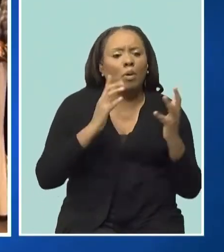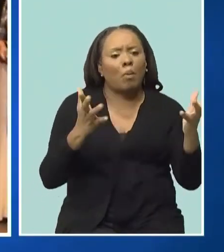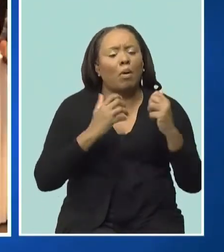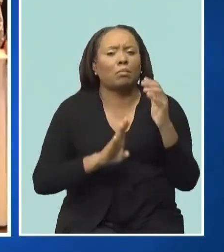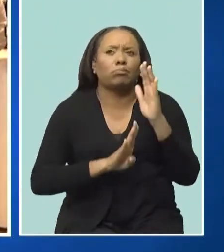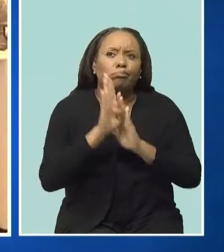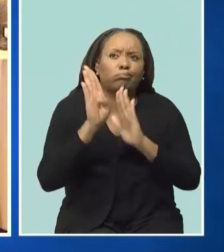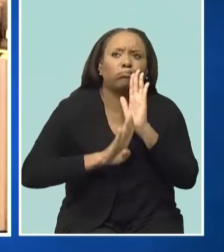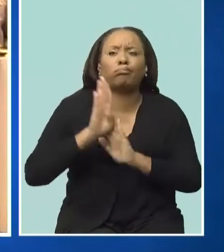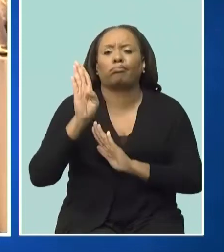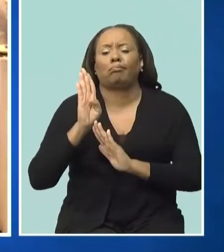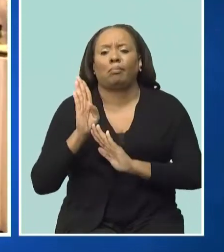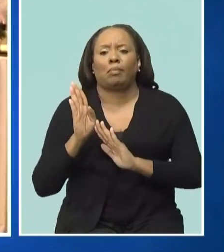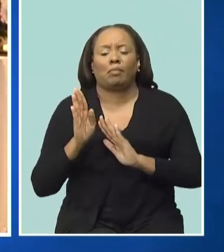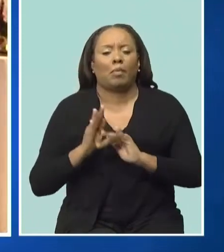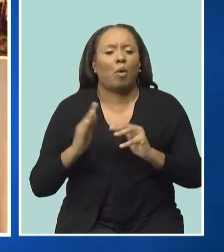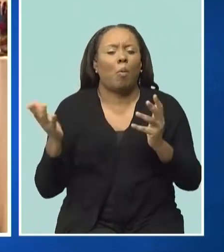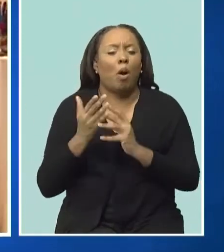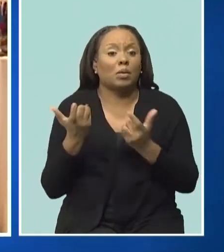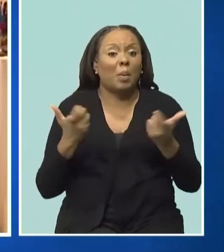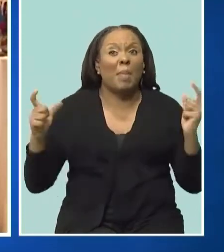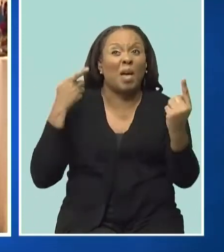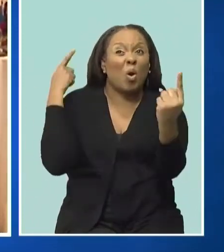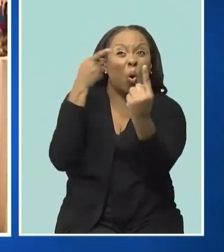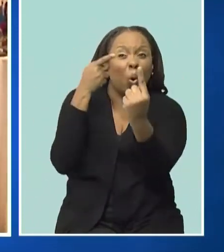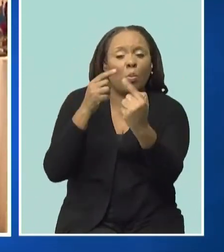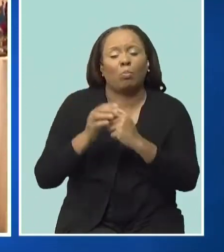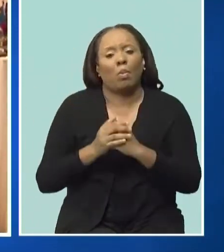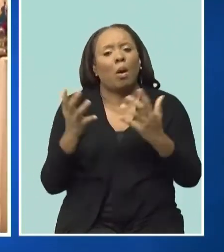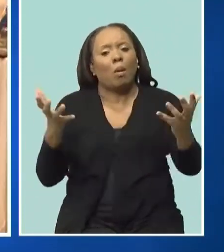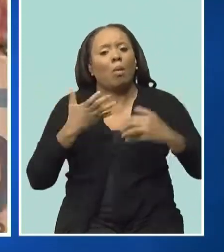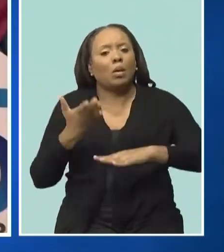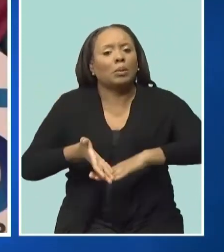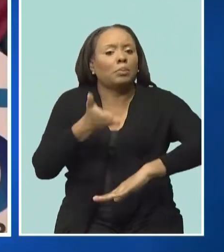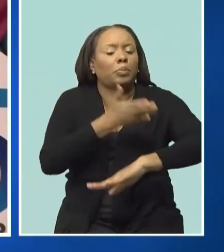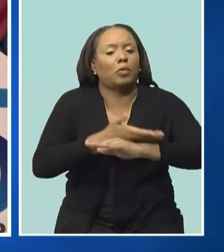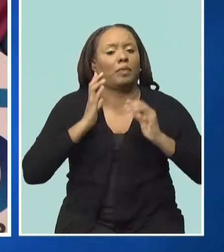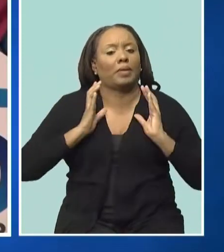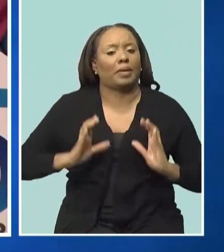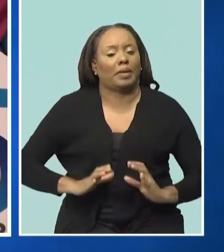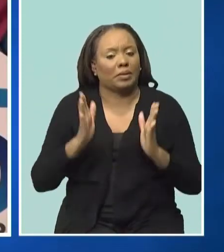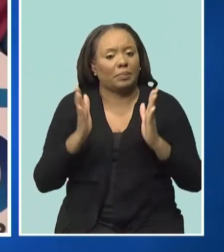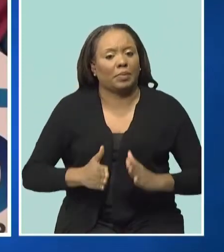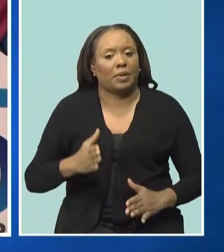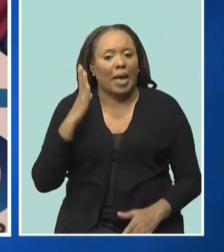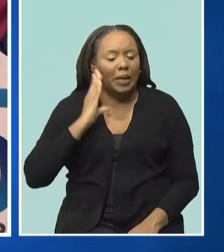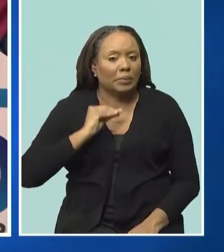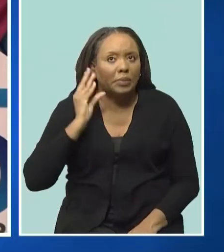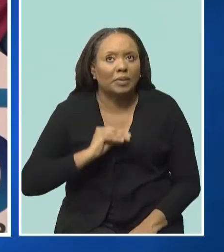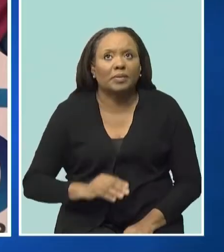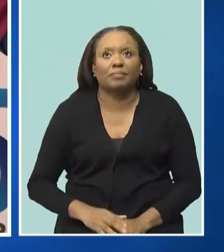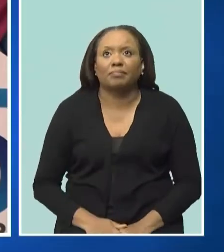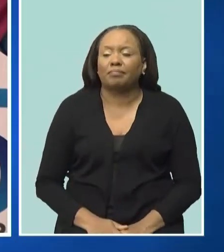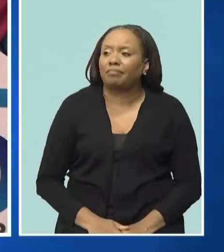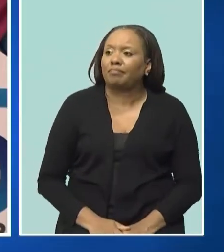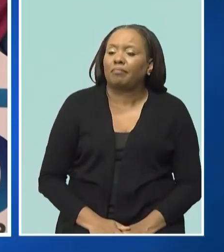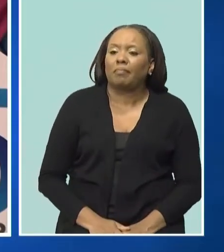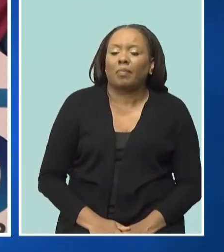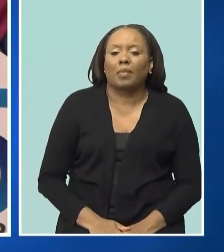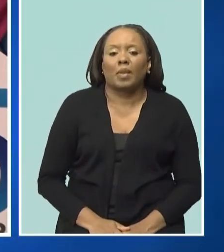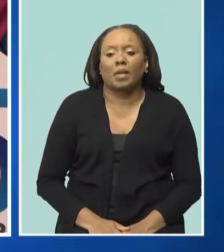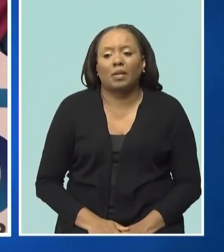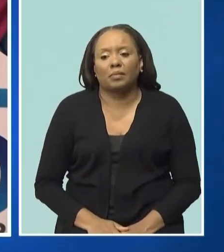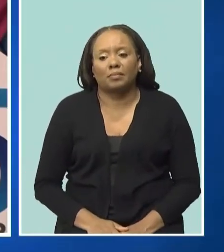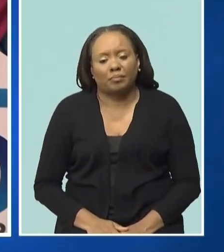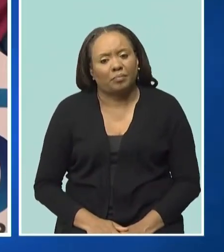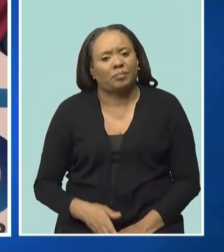growth with the ultimate goal of enhancing the customer experience. We exist because of them, and we are committed to developing